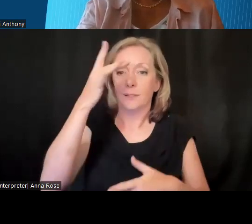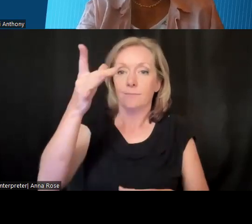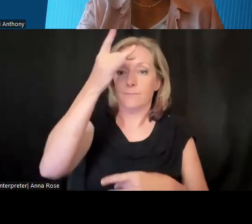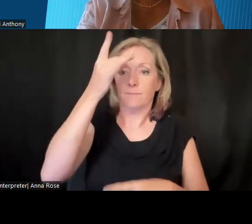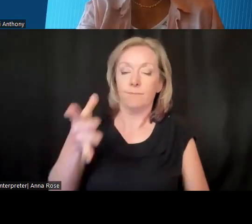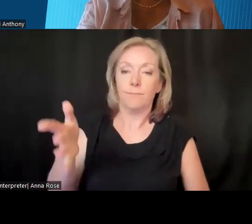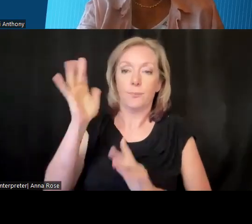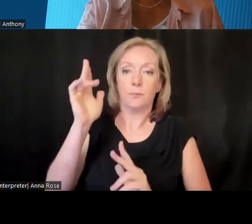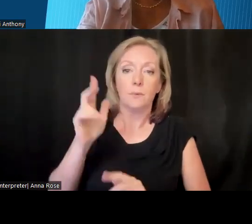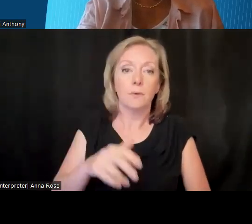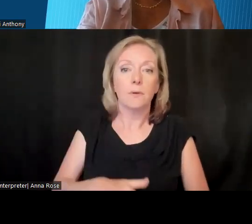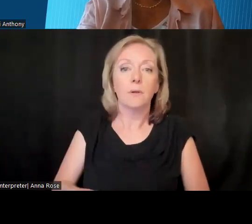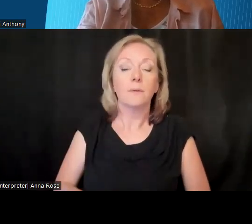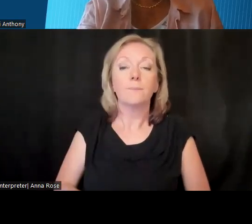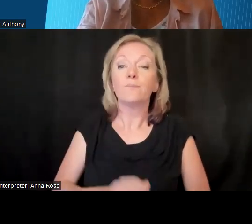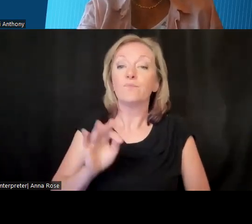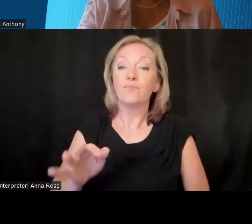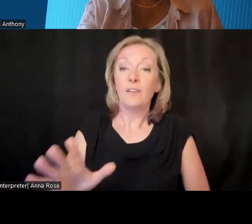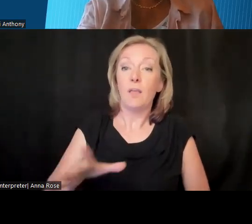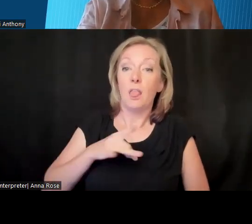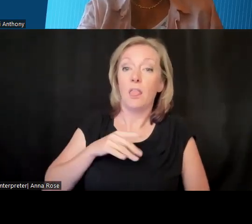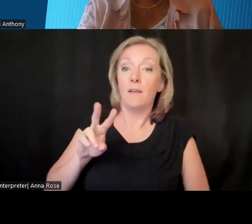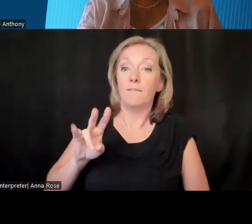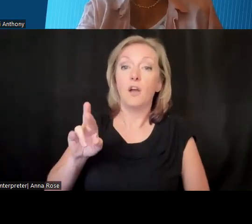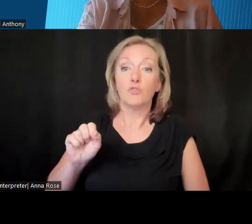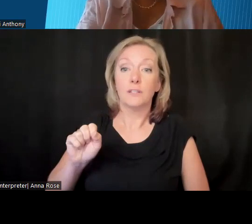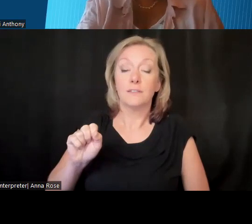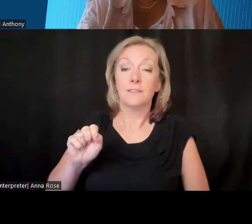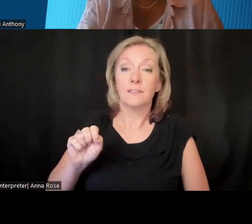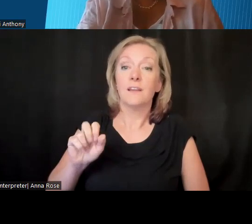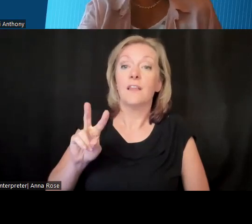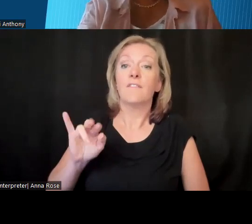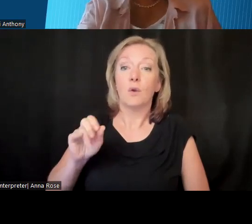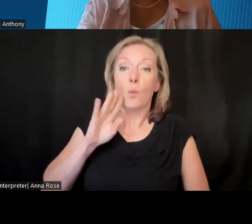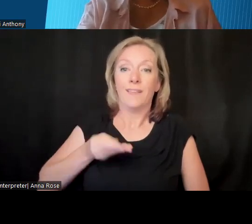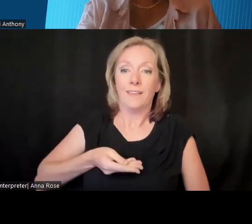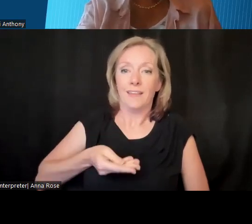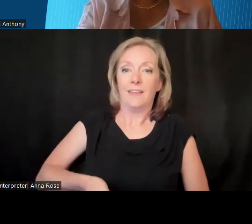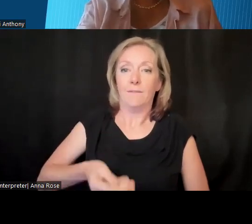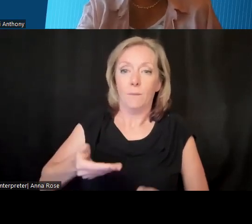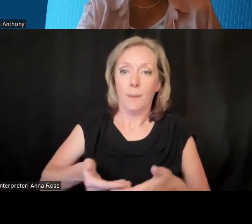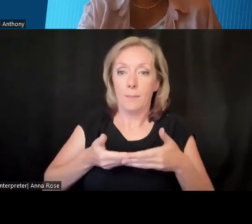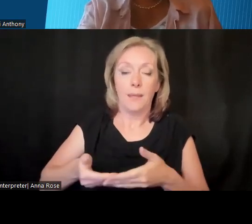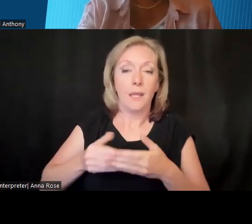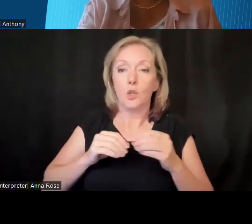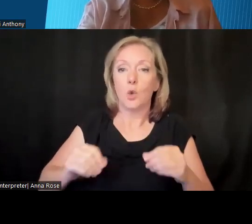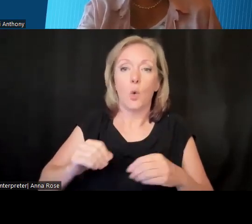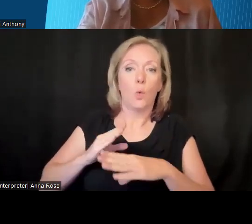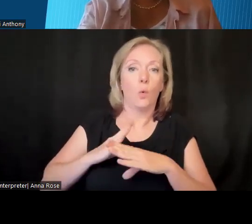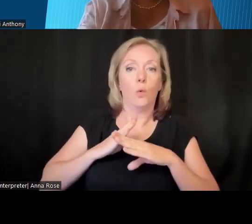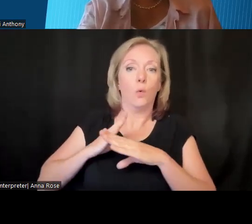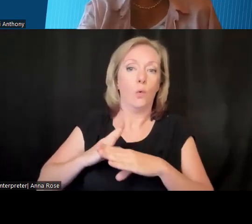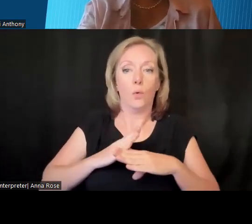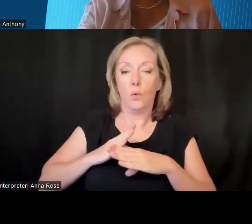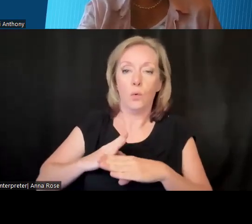if she contracts a virus, that virus is transmitted to the child. There's no barrier between the mother